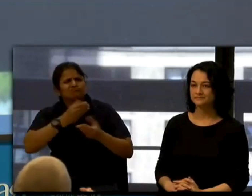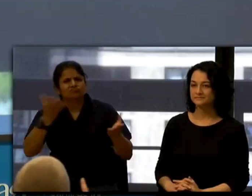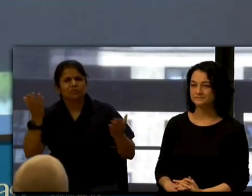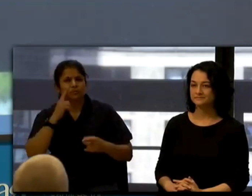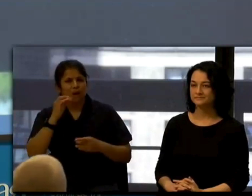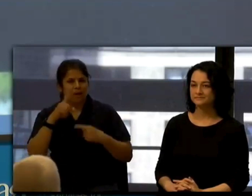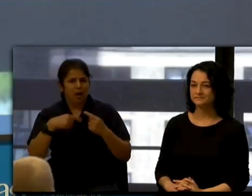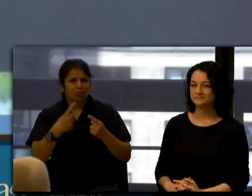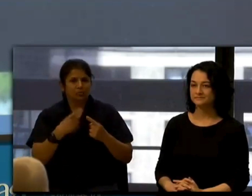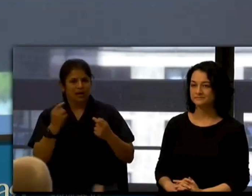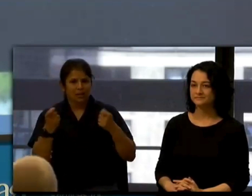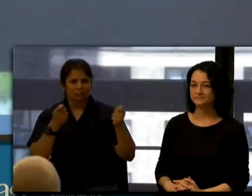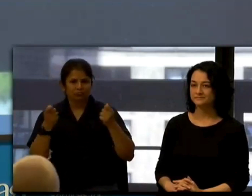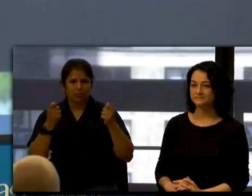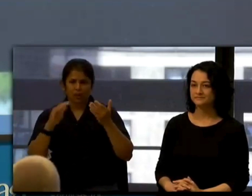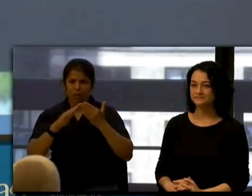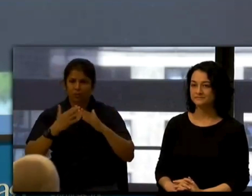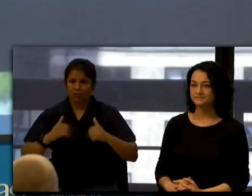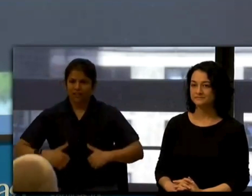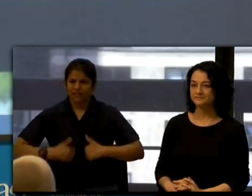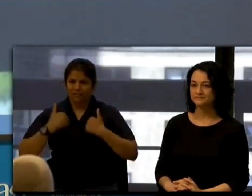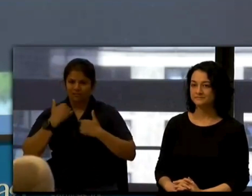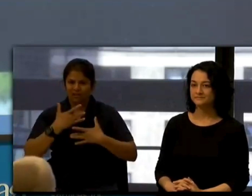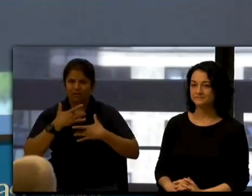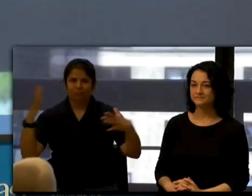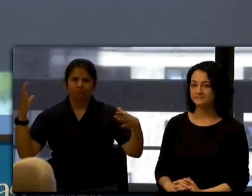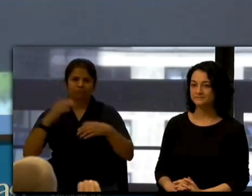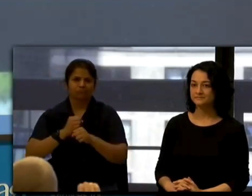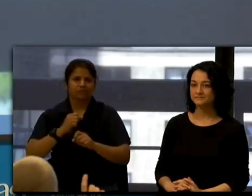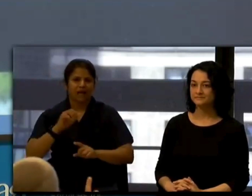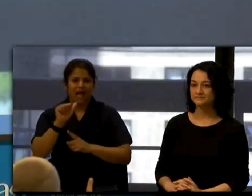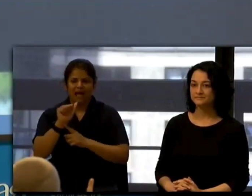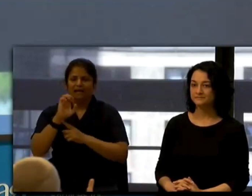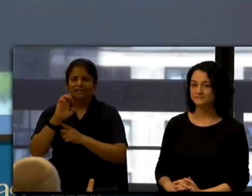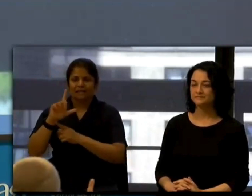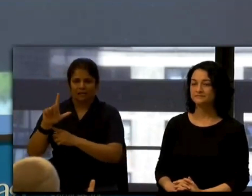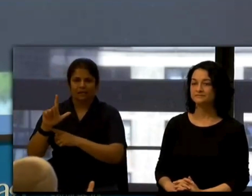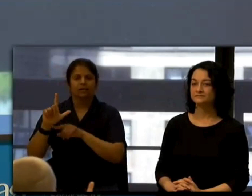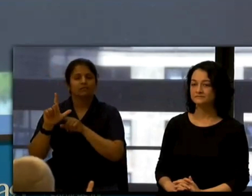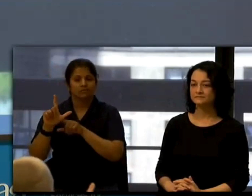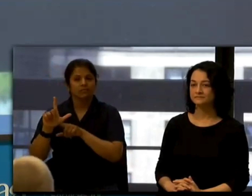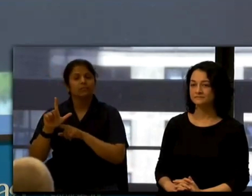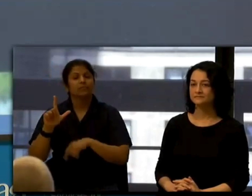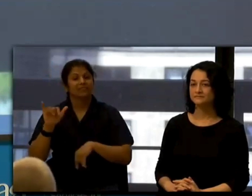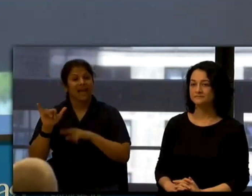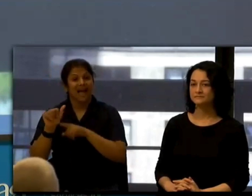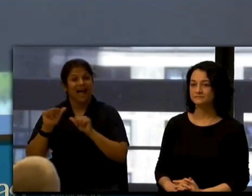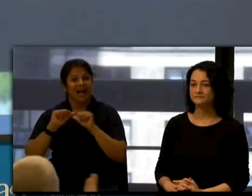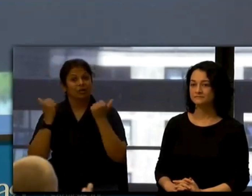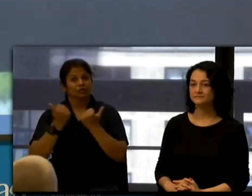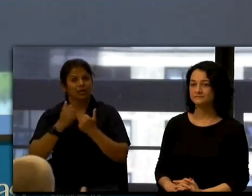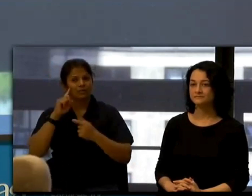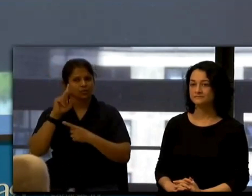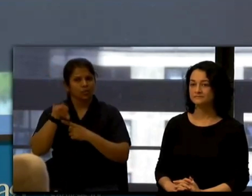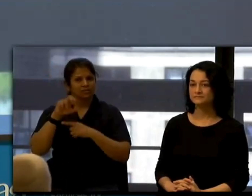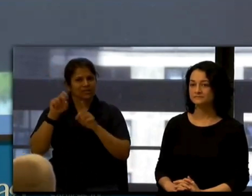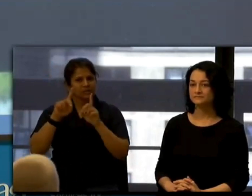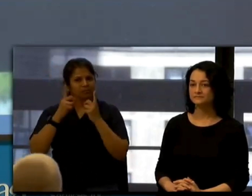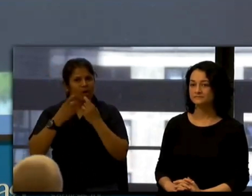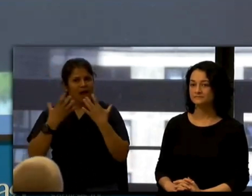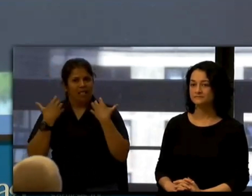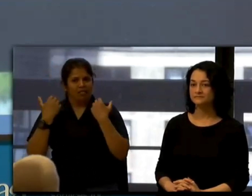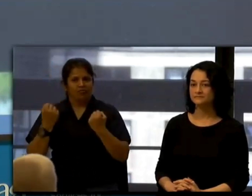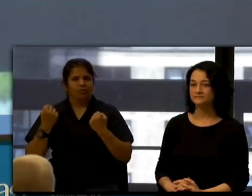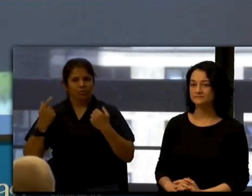Living, or ACL for short. ACL is an agency in the U.S. Department of Health and Human Services.